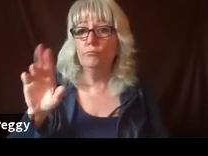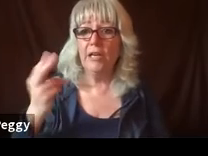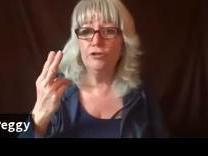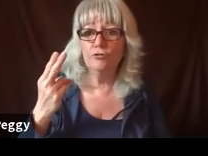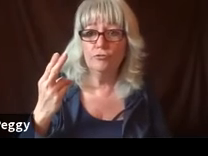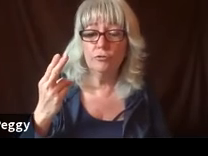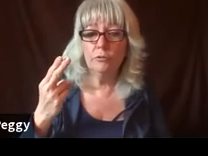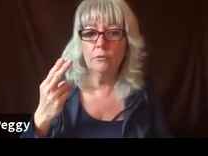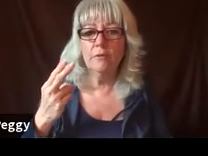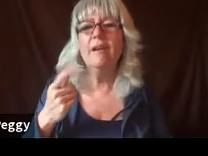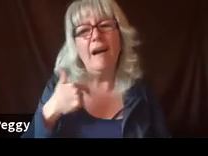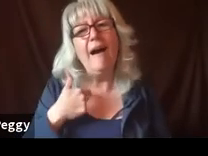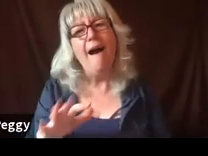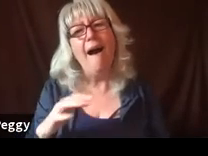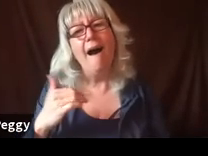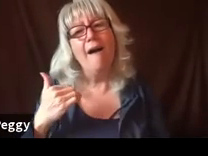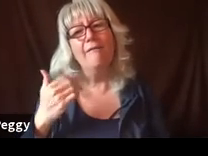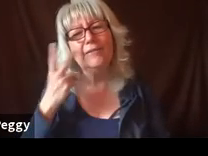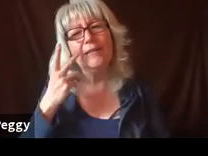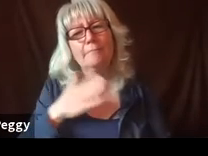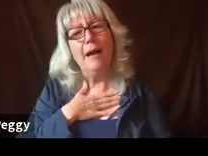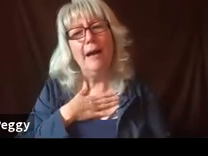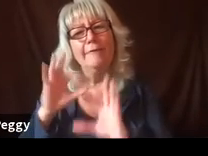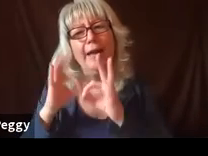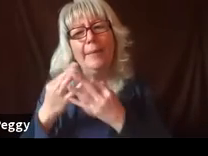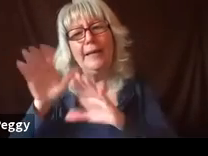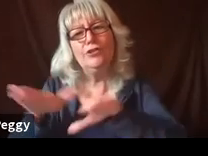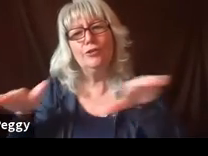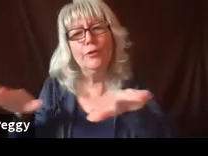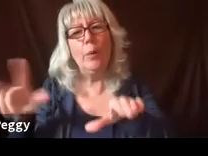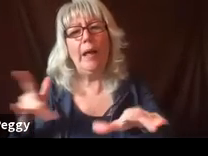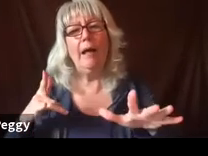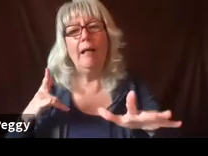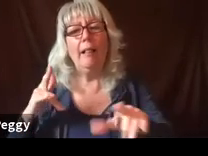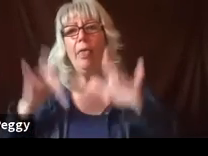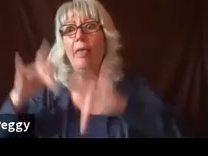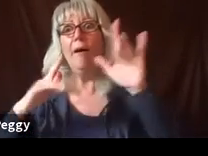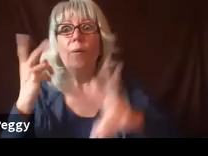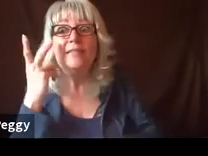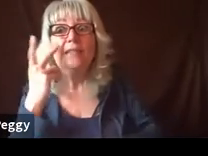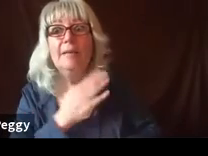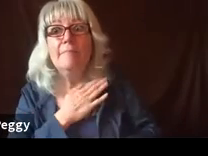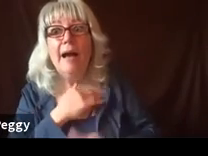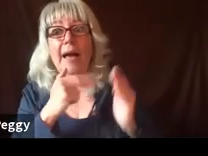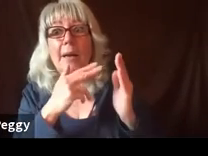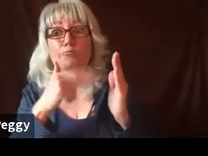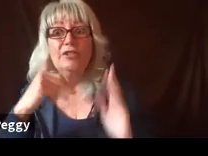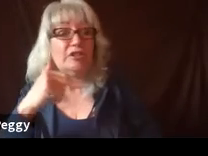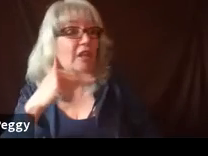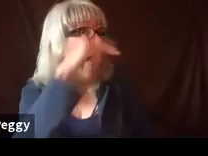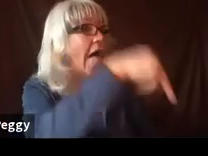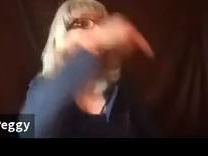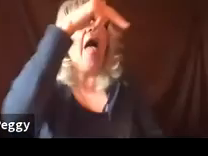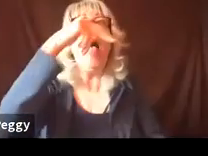had little kids in my family get super excited about paint. Stick my paintbrush into my paint on